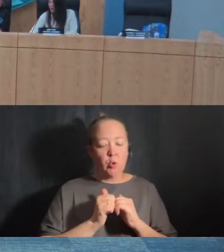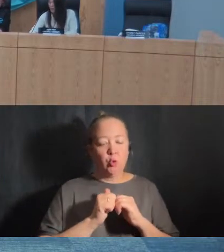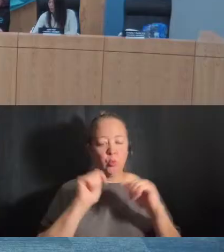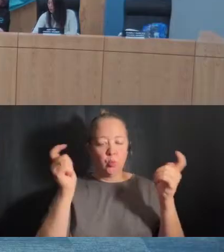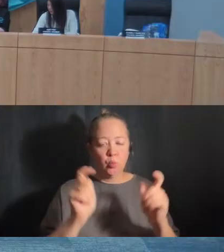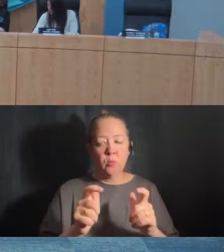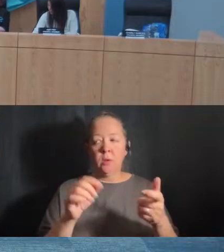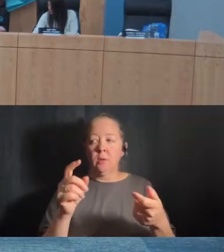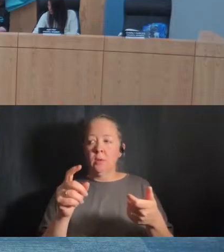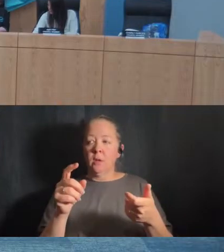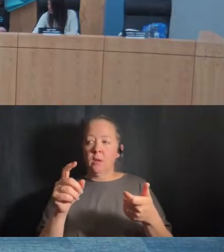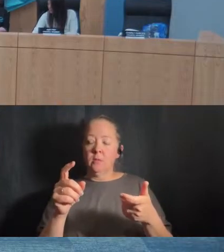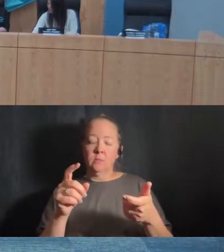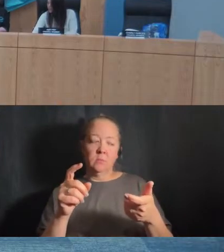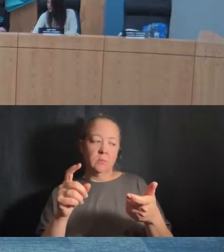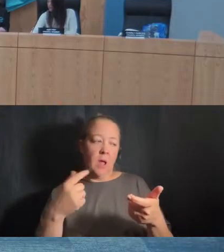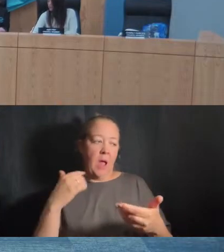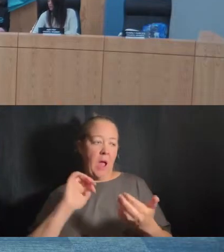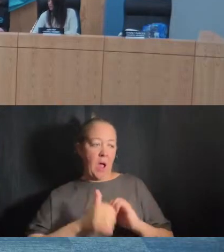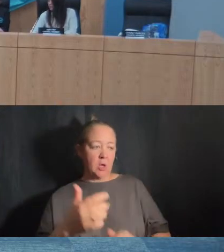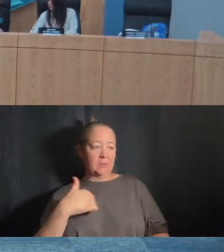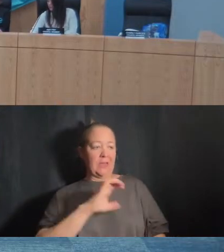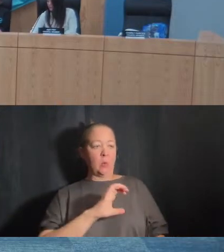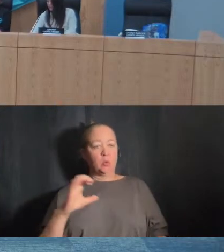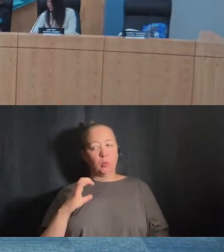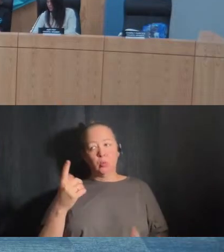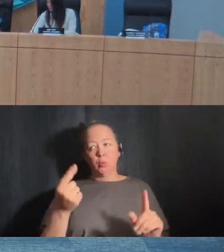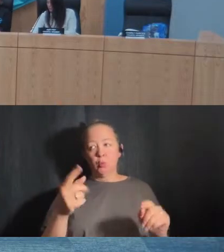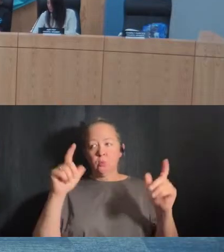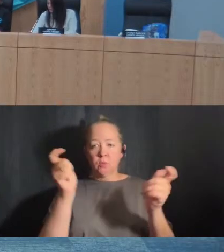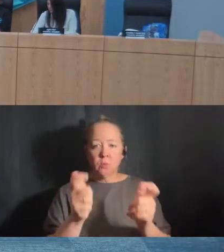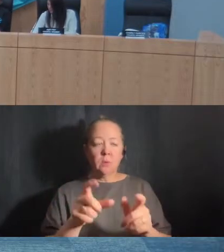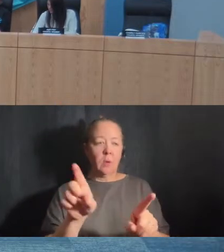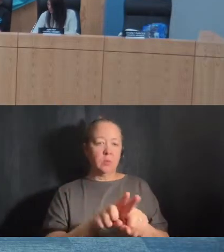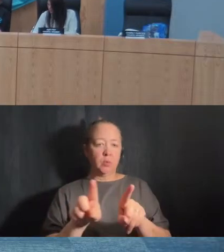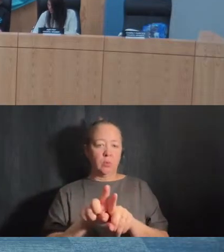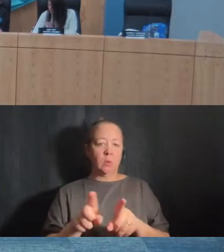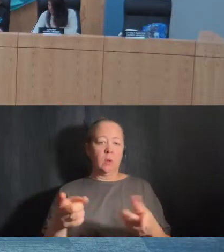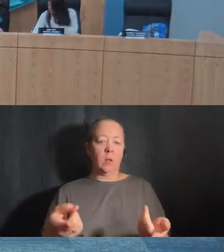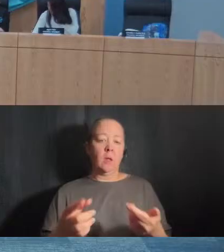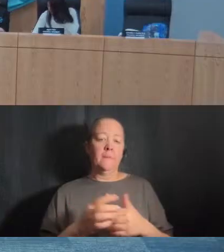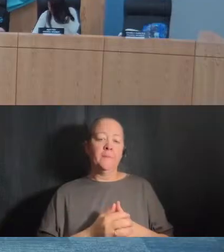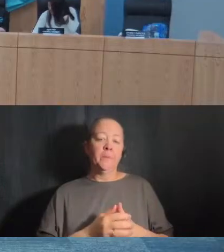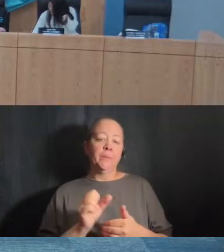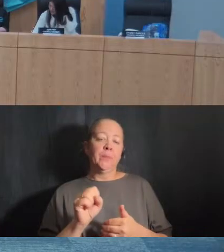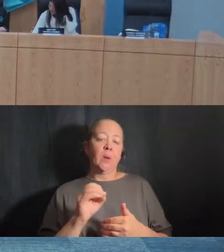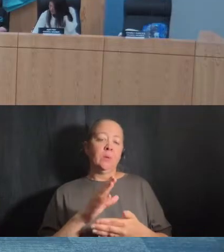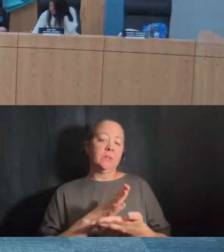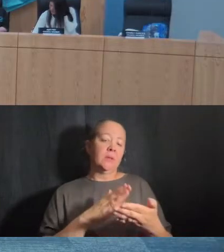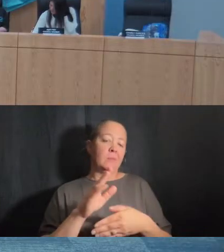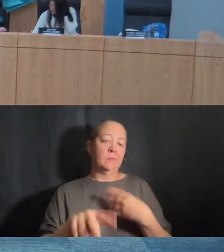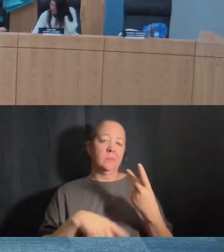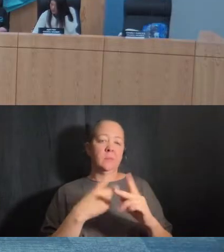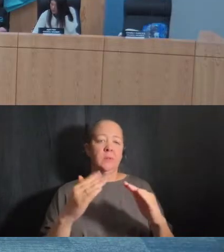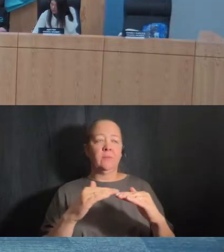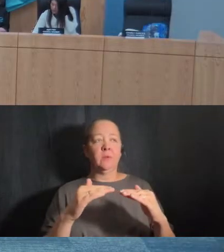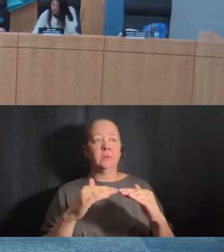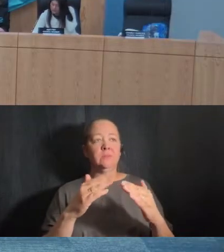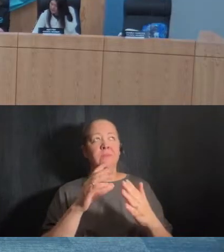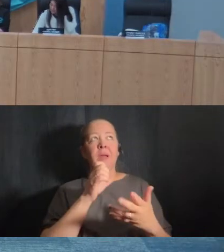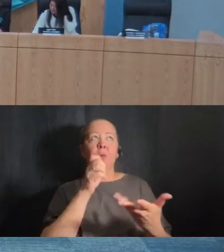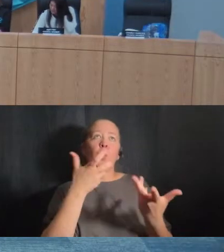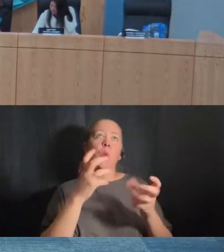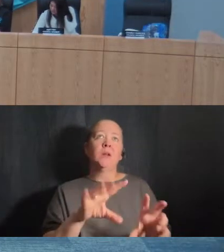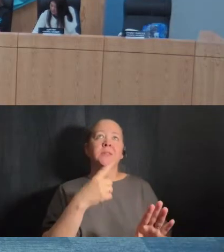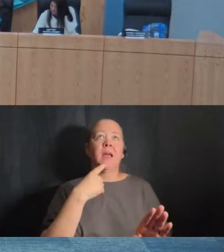to bring more money into it. So it's some level of, I don't want to say compromise, but